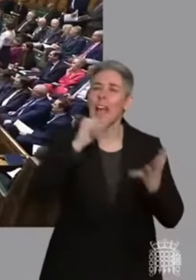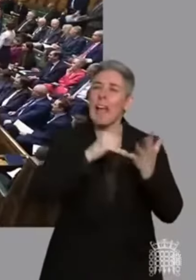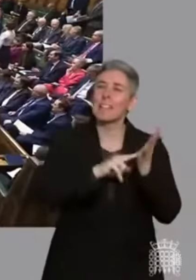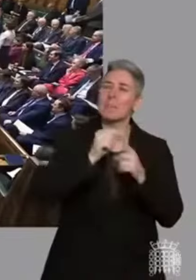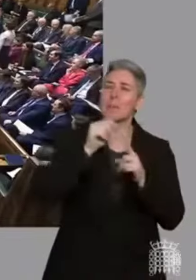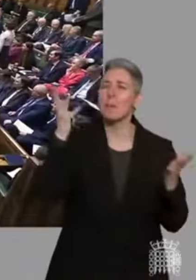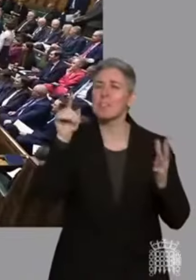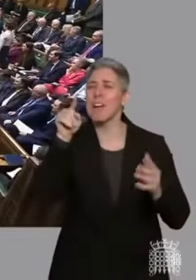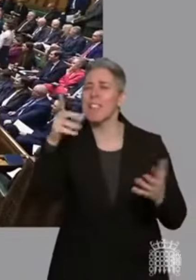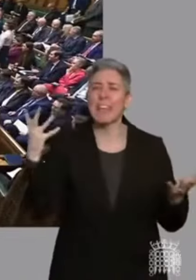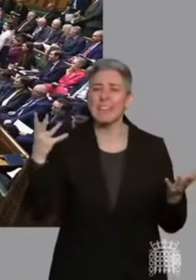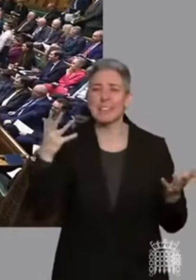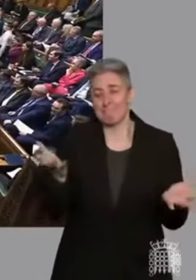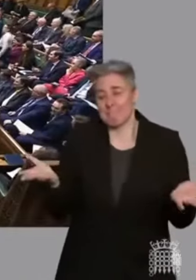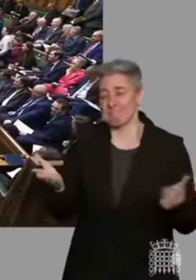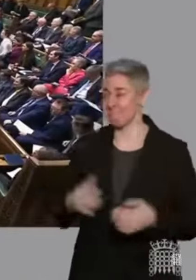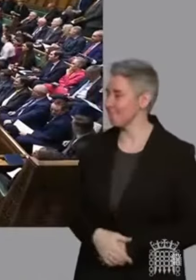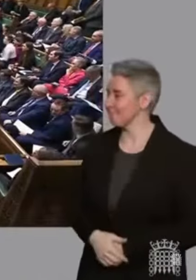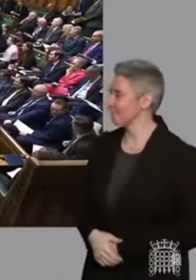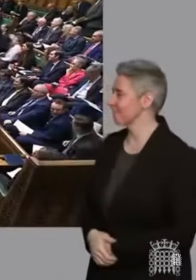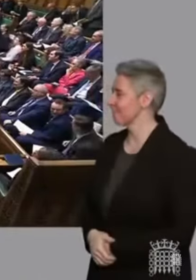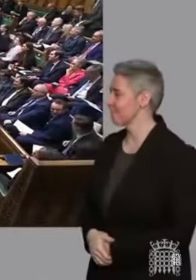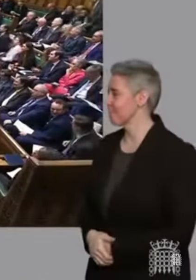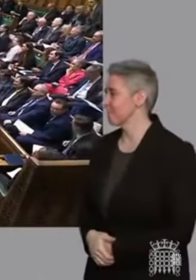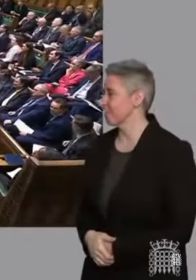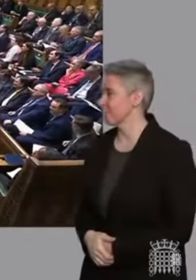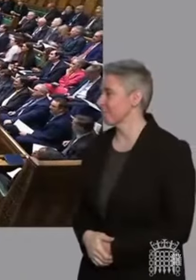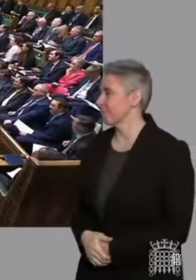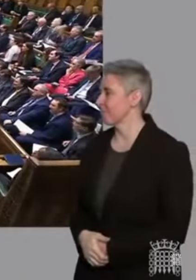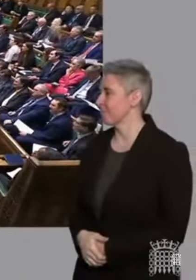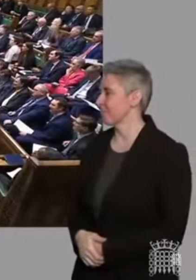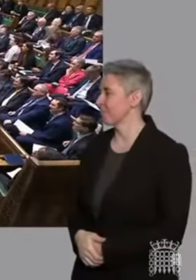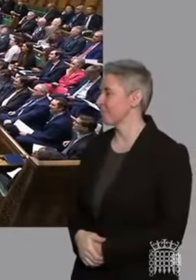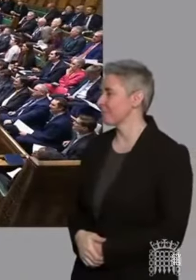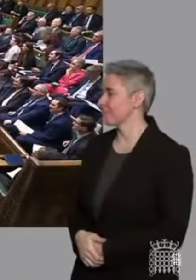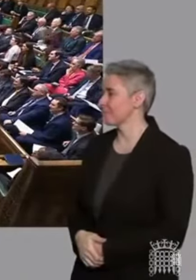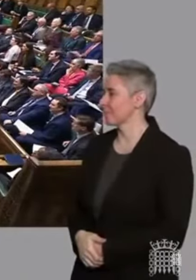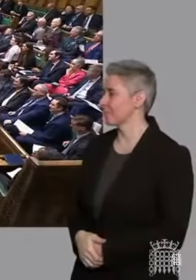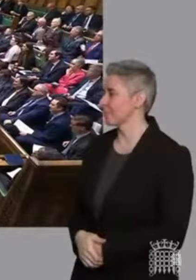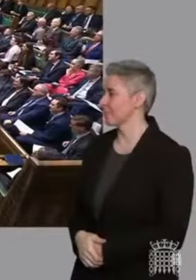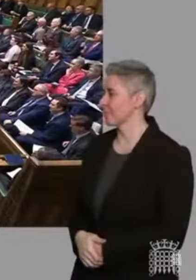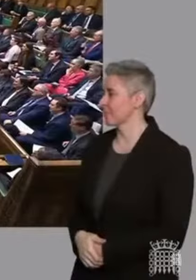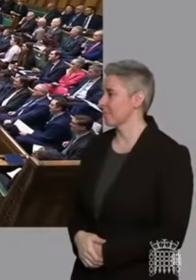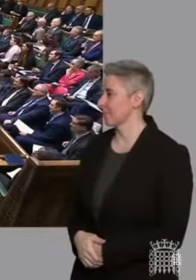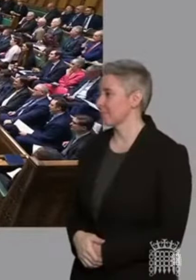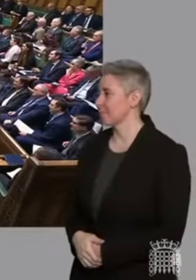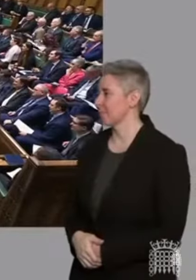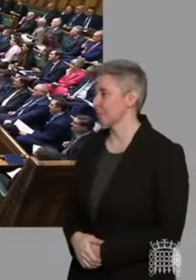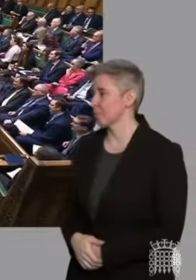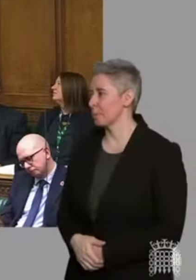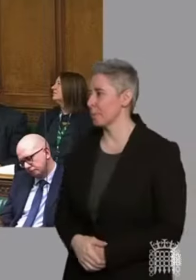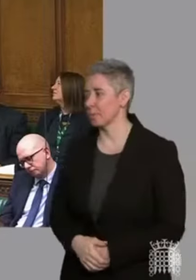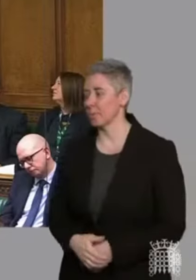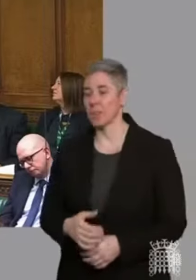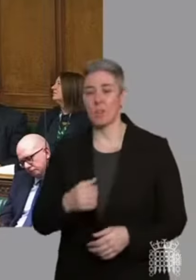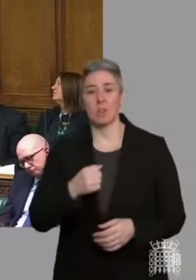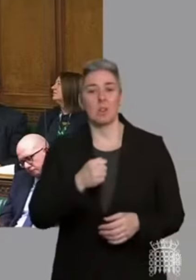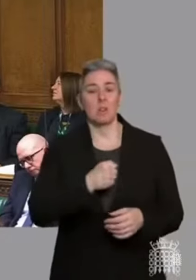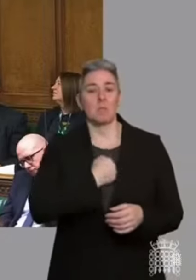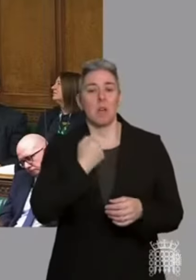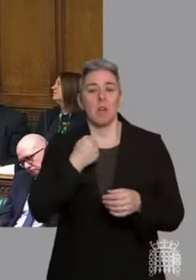He needs to be kicked out. My constituent Matthew and his mum Catherine, alongside Emma Murphy and Janet Williams, have campaigned